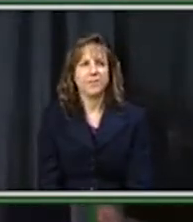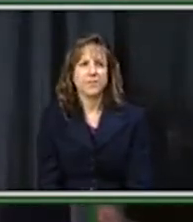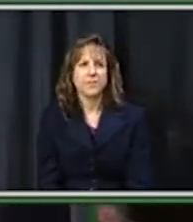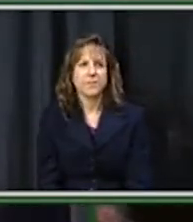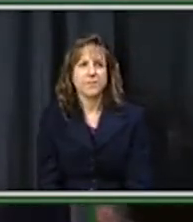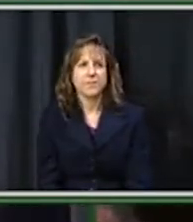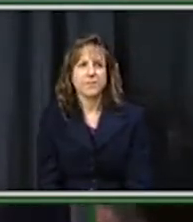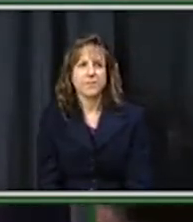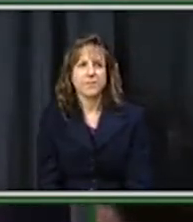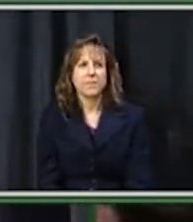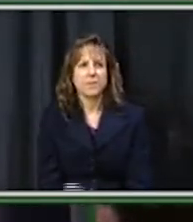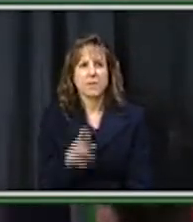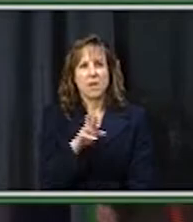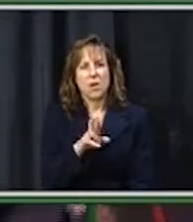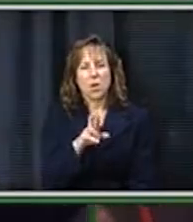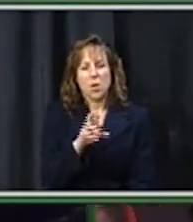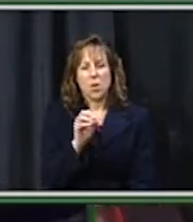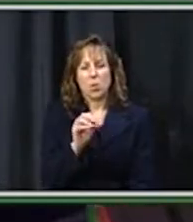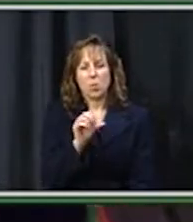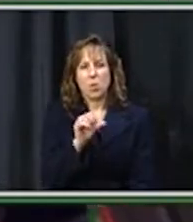Rose Cangelosi.